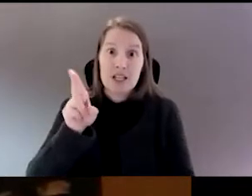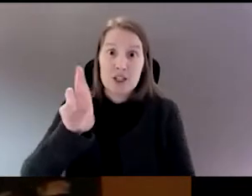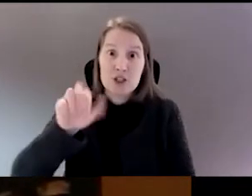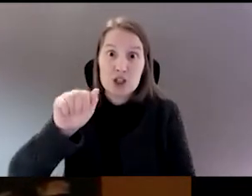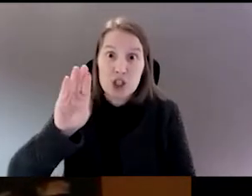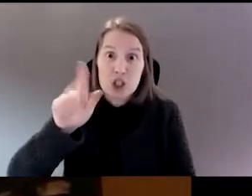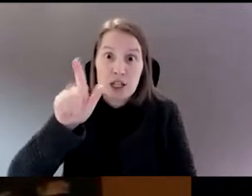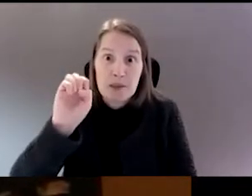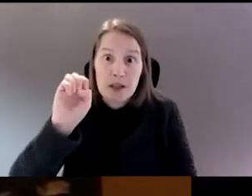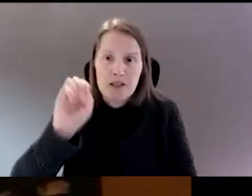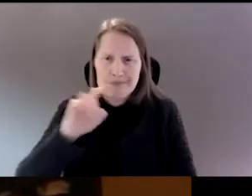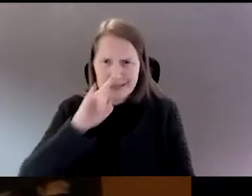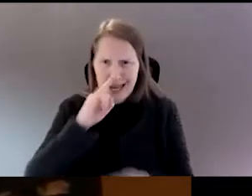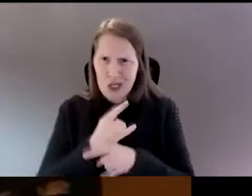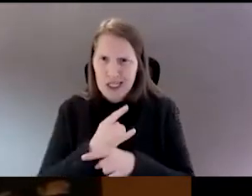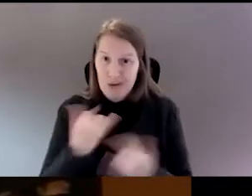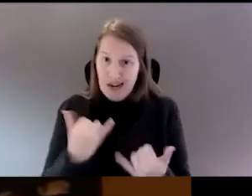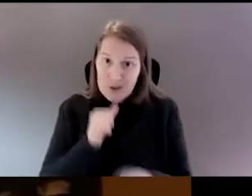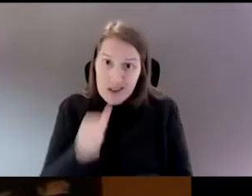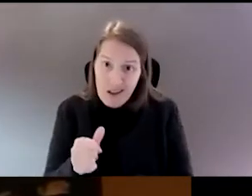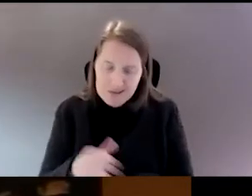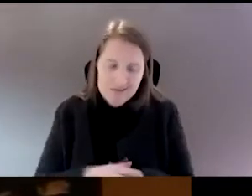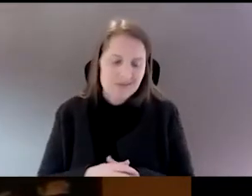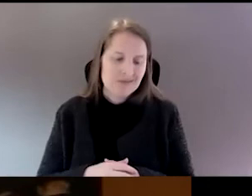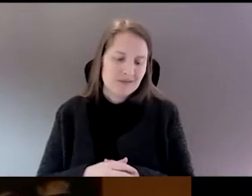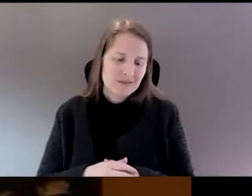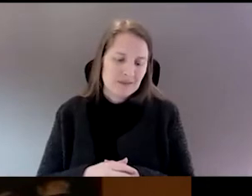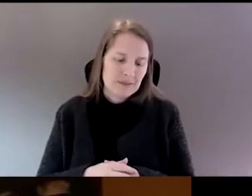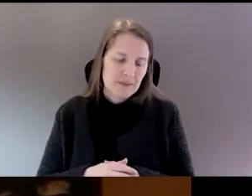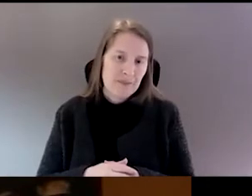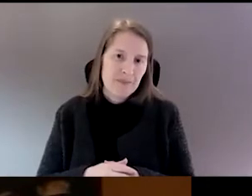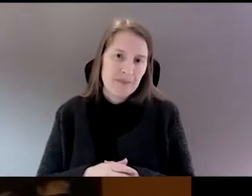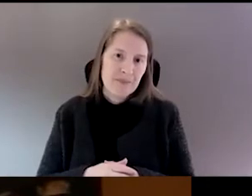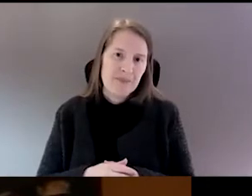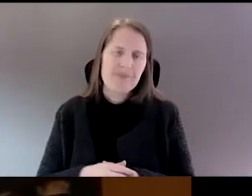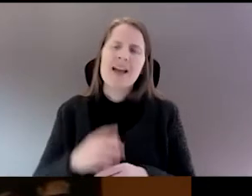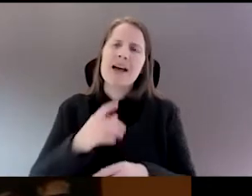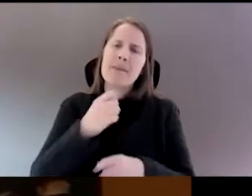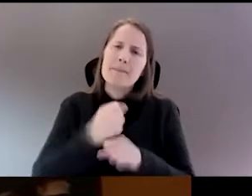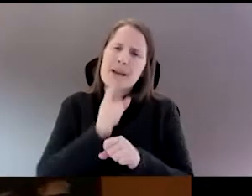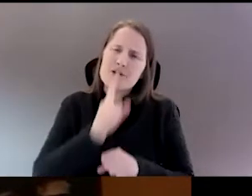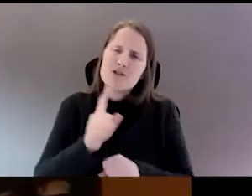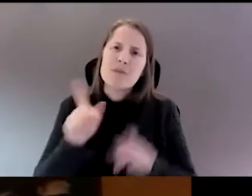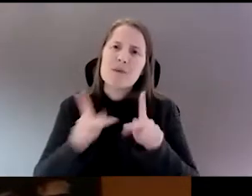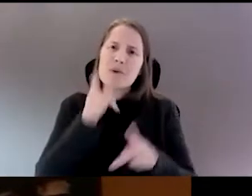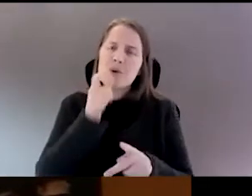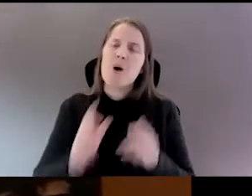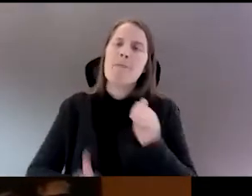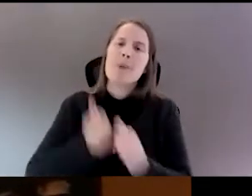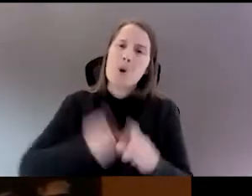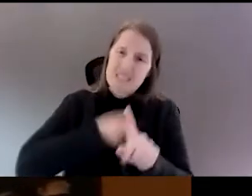right now. Also, really making sure that those who are most impacted are in leadership